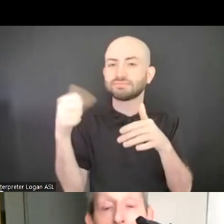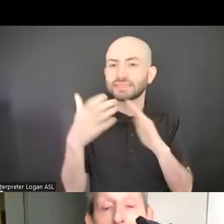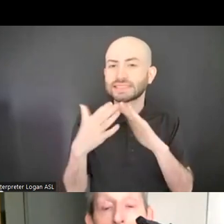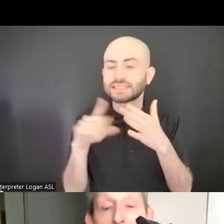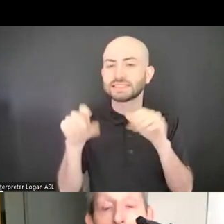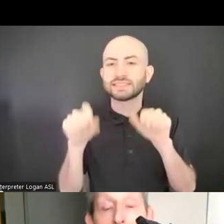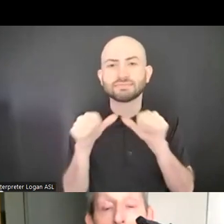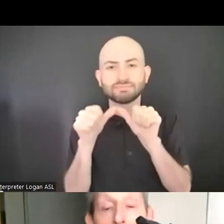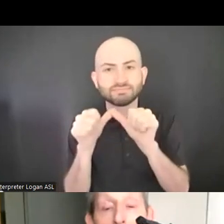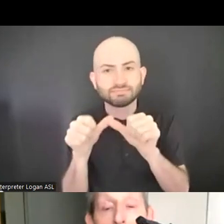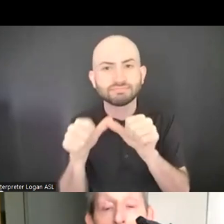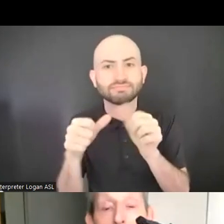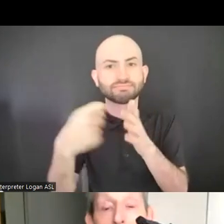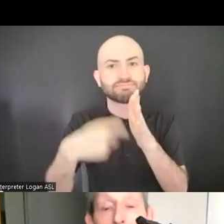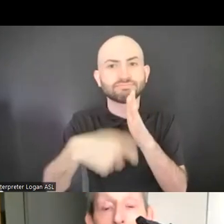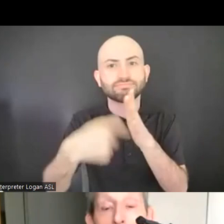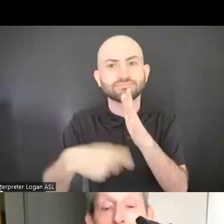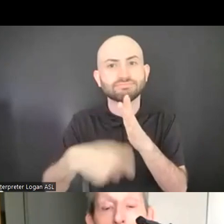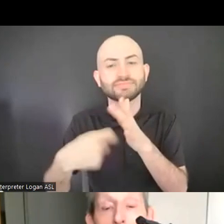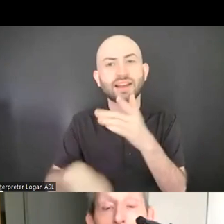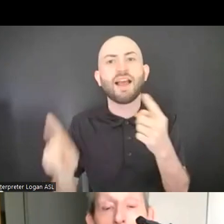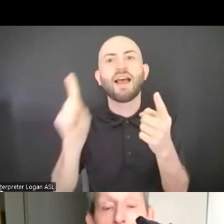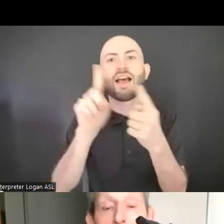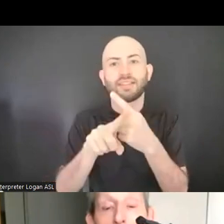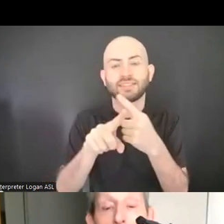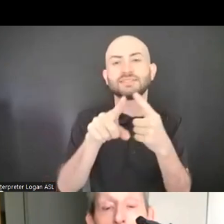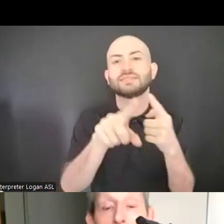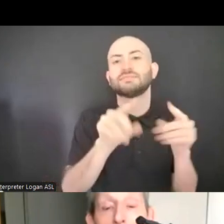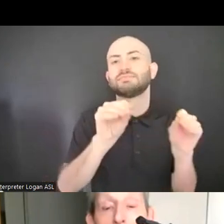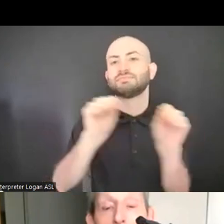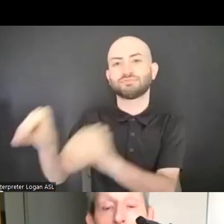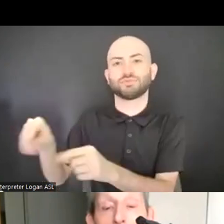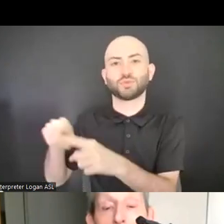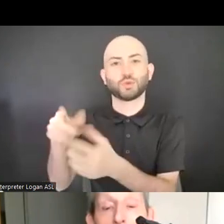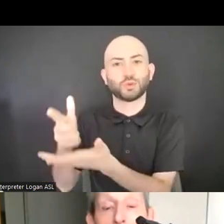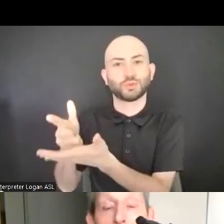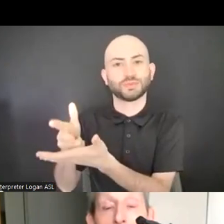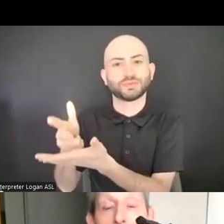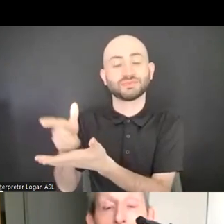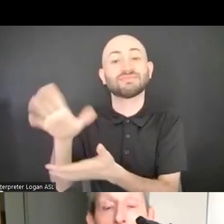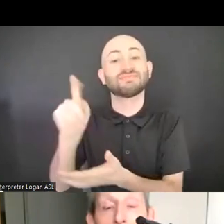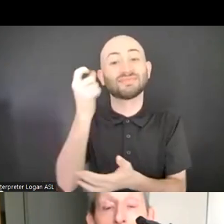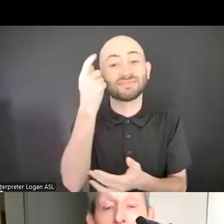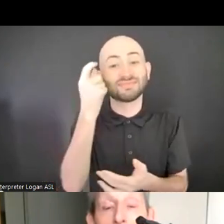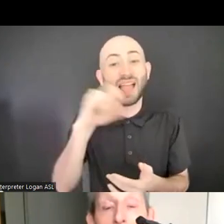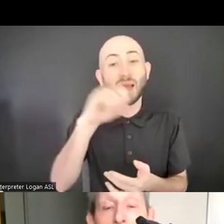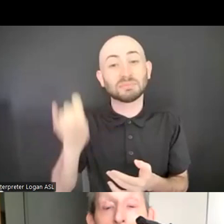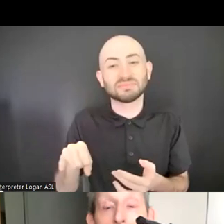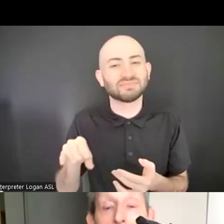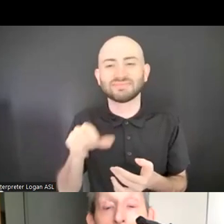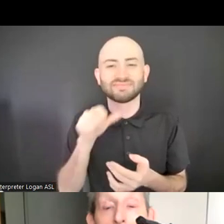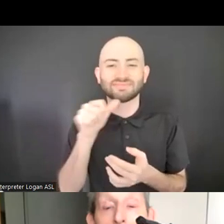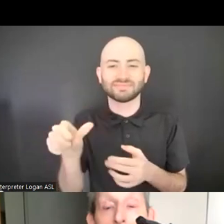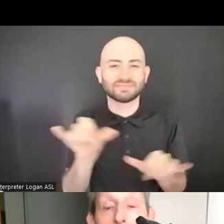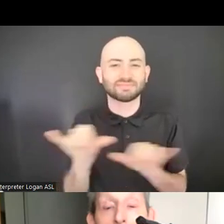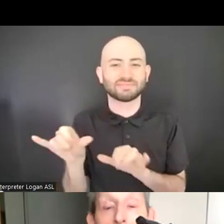charged until you return it to a parking station and that's not the case in indianapolis you get you can turn it off